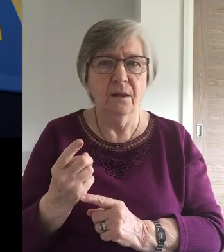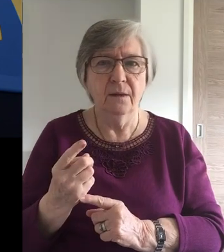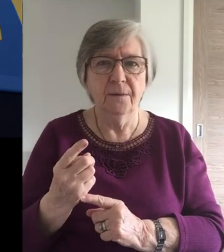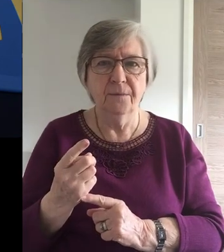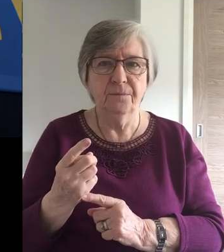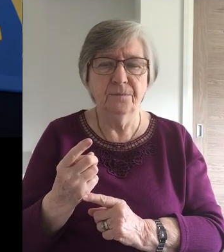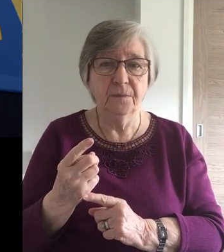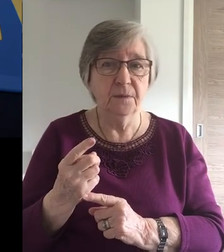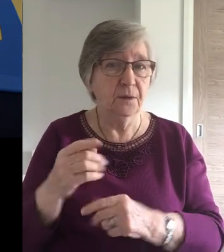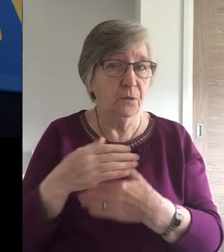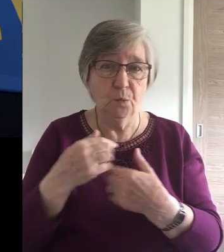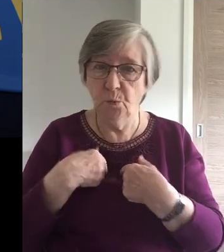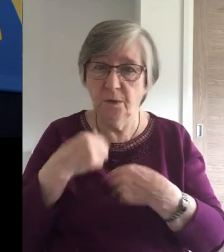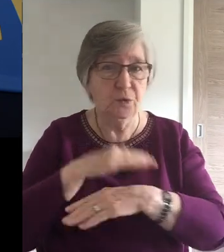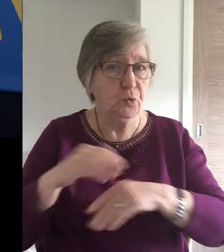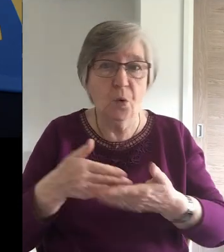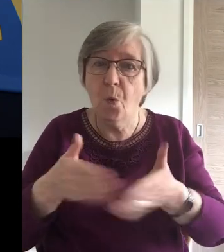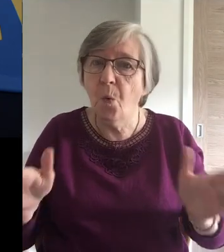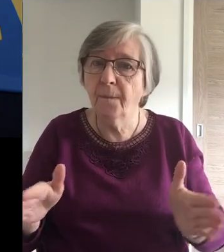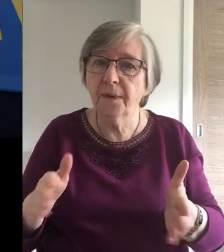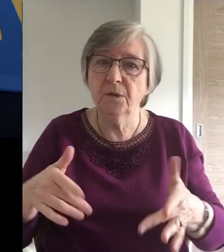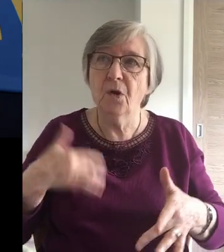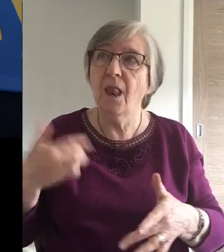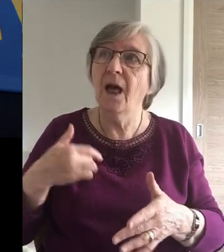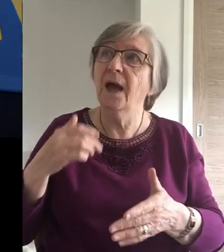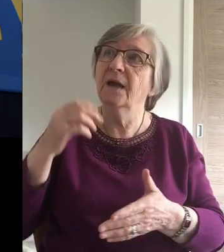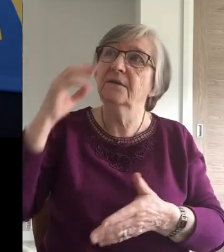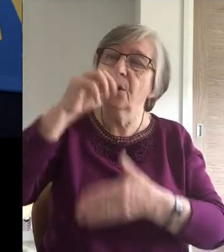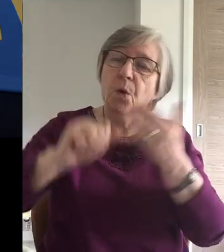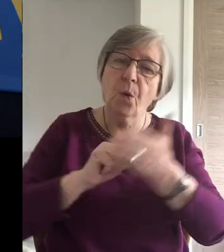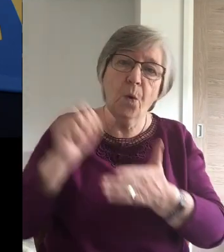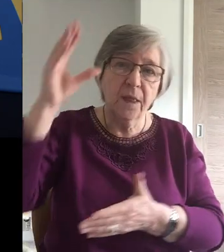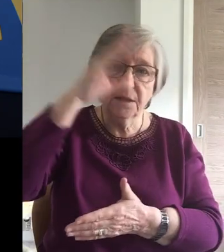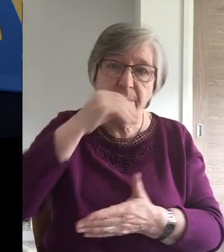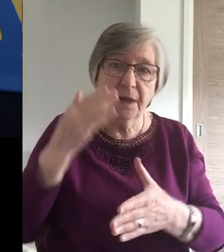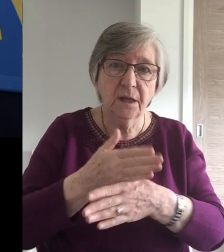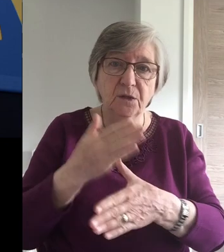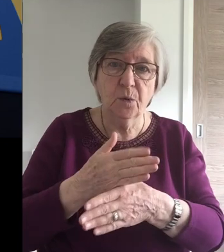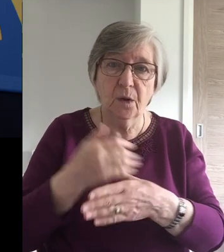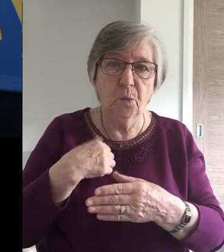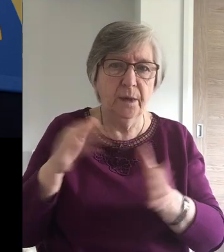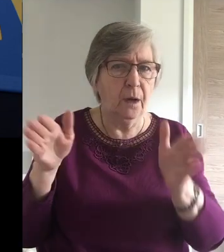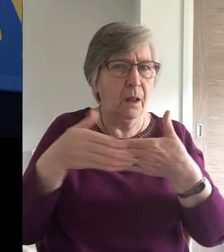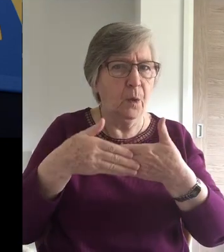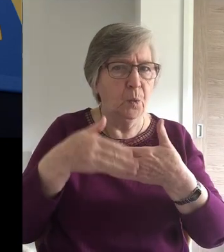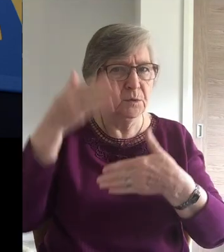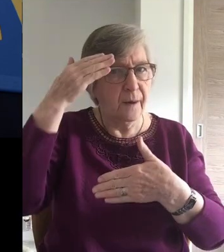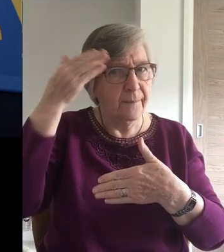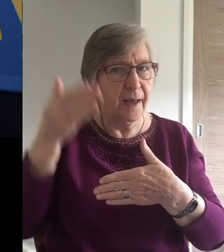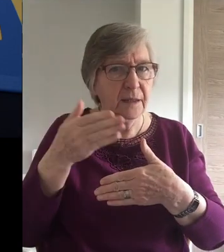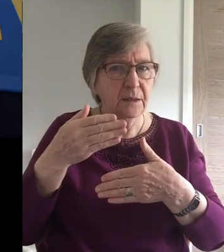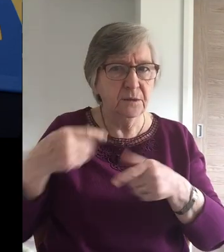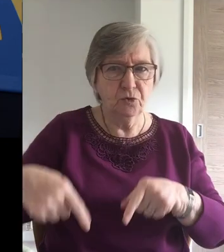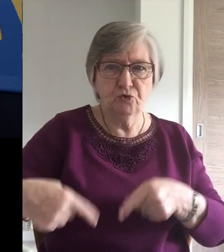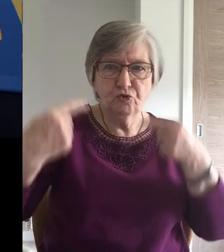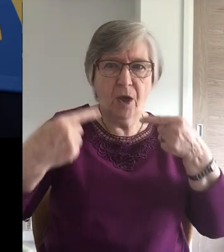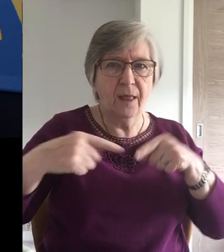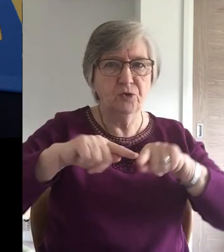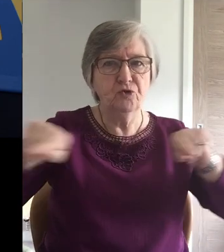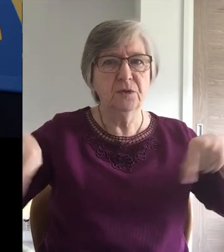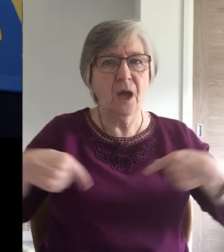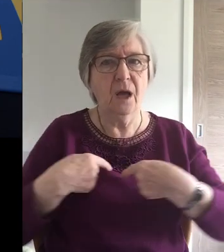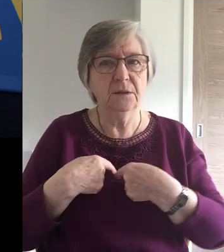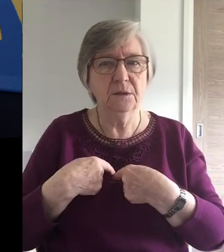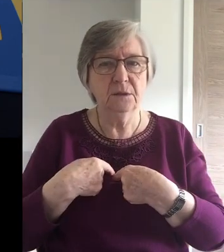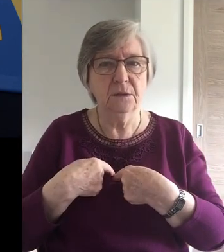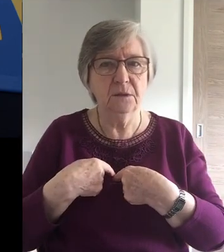that instead of opening our lives to the Spirit's movement, we close our minds to anything which challenges our habits and our